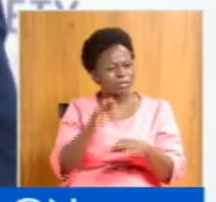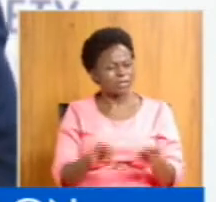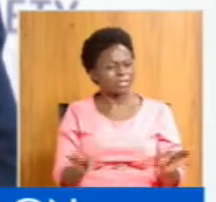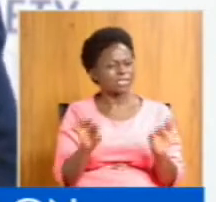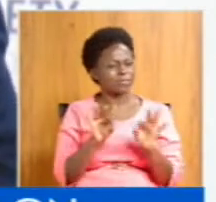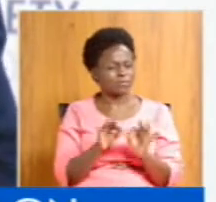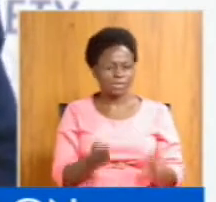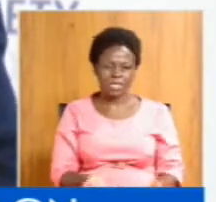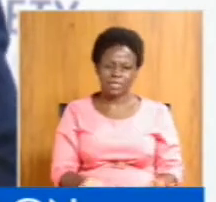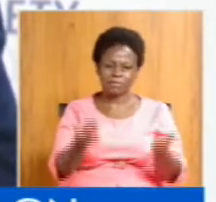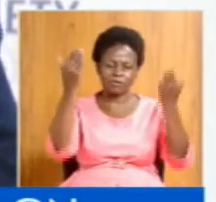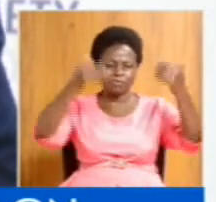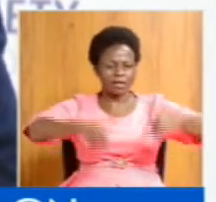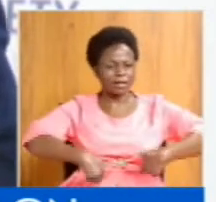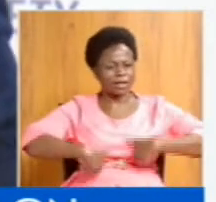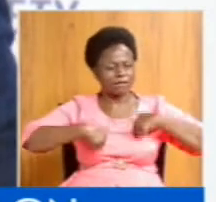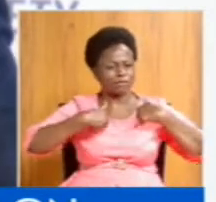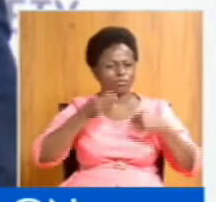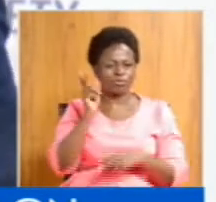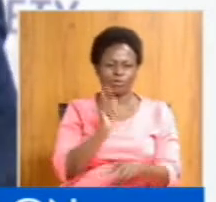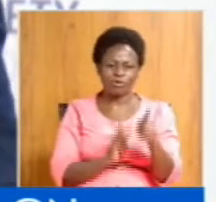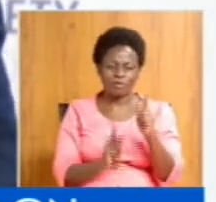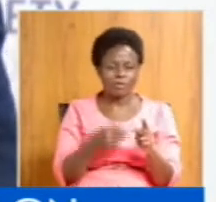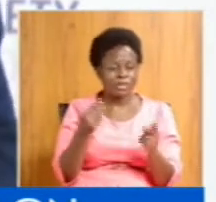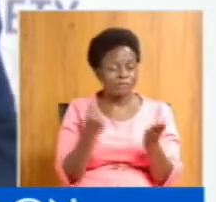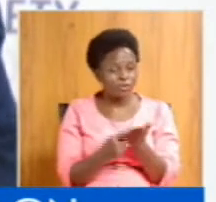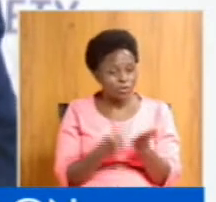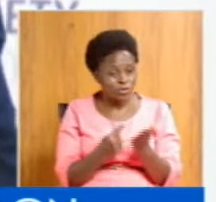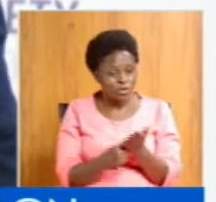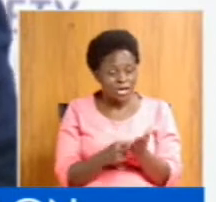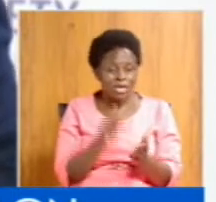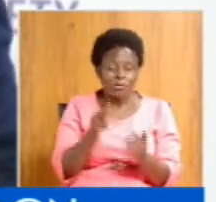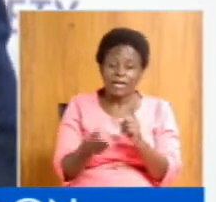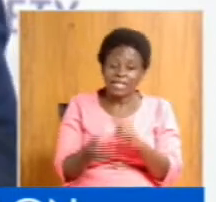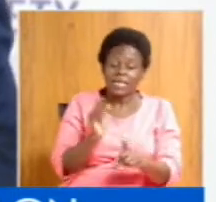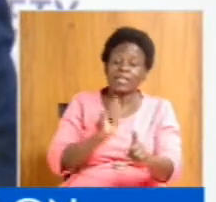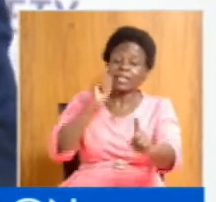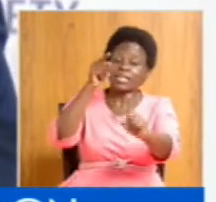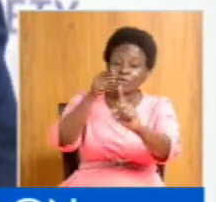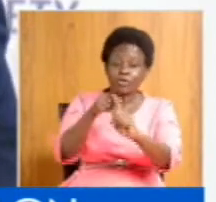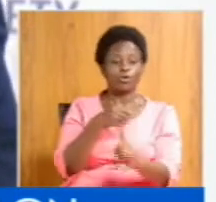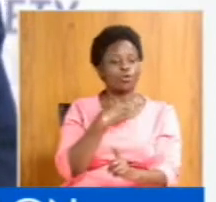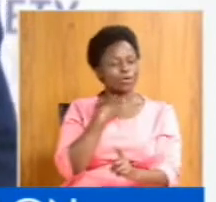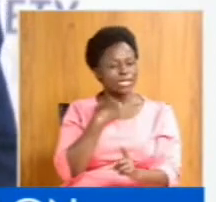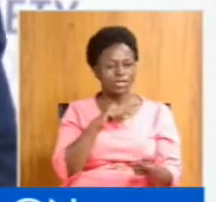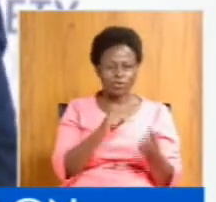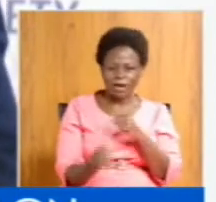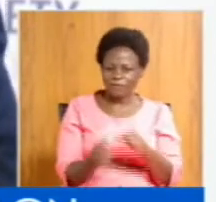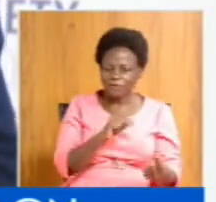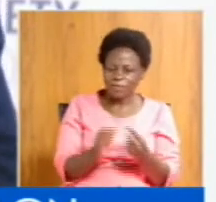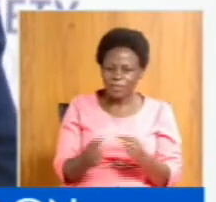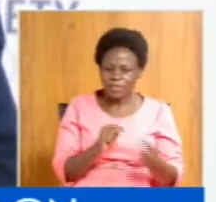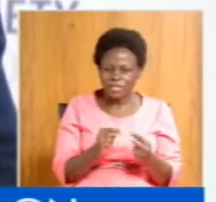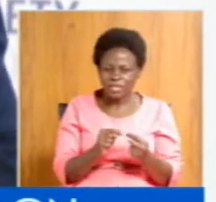at improving the livelihood of people. So if Uganda is going to attain that goal, then we need to have the discussion around